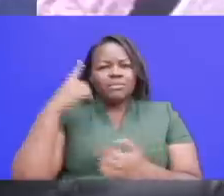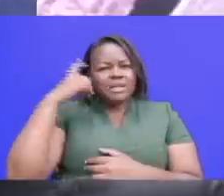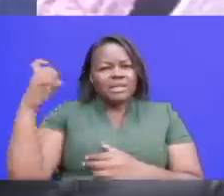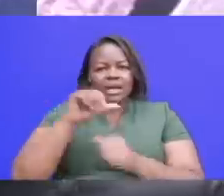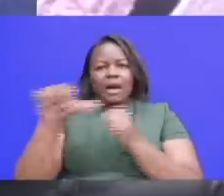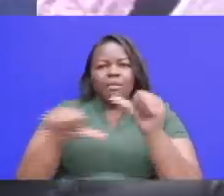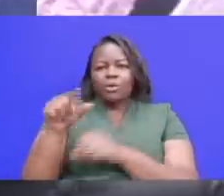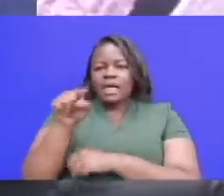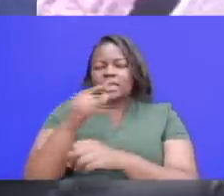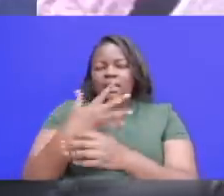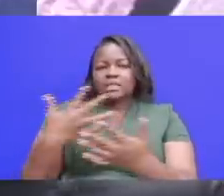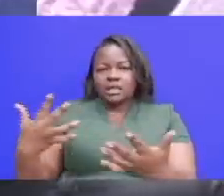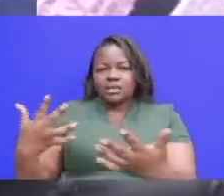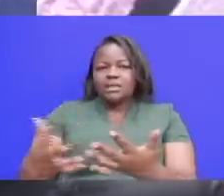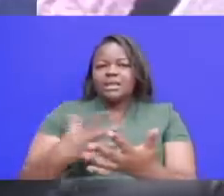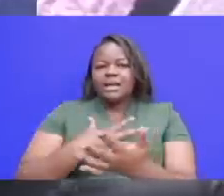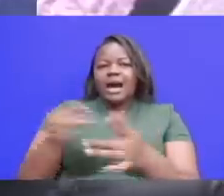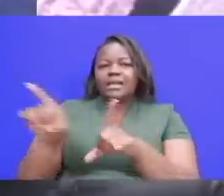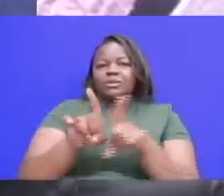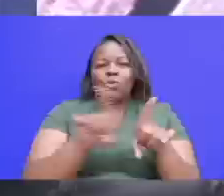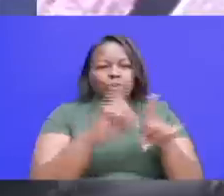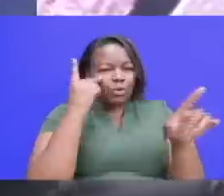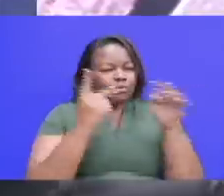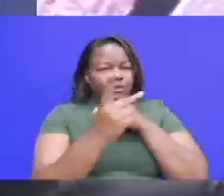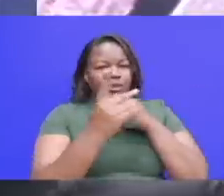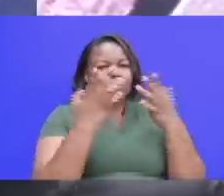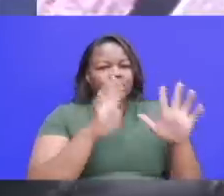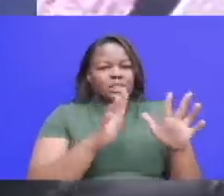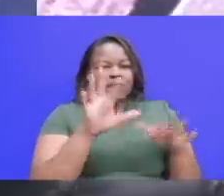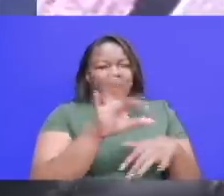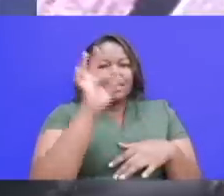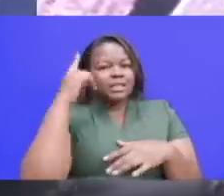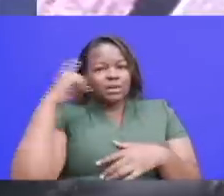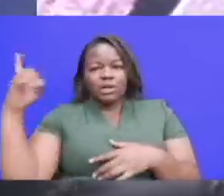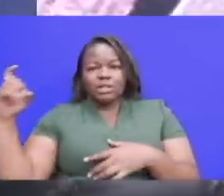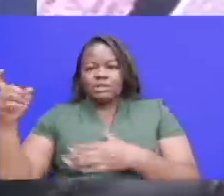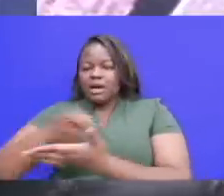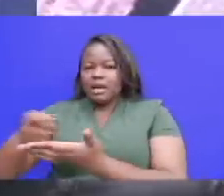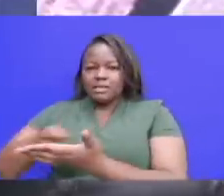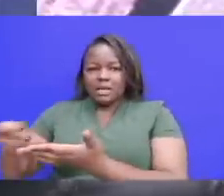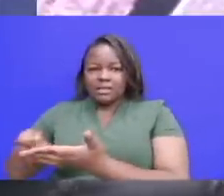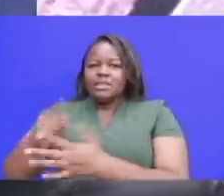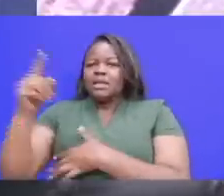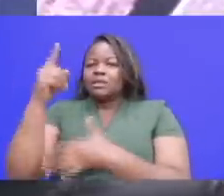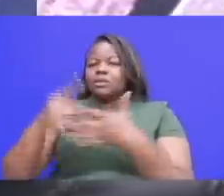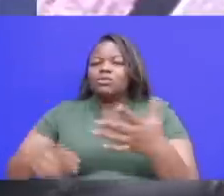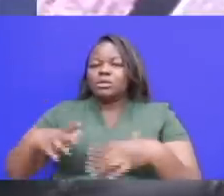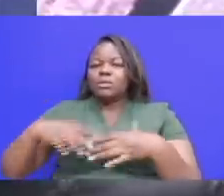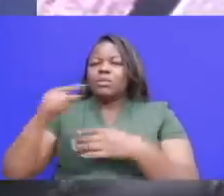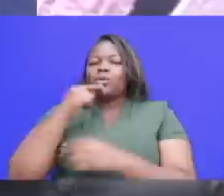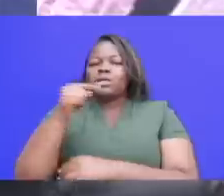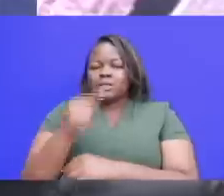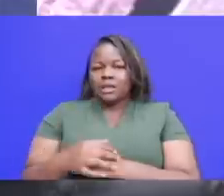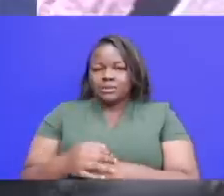this thing, and I've even envisioned it. Take your dream, write it down. That is what some people say.